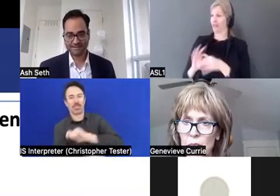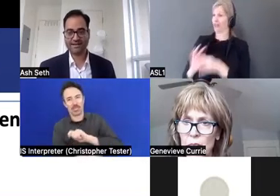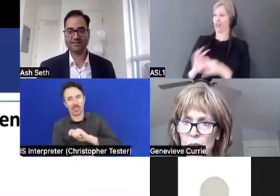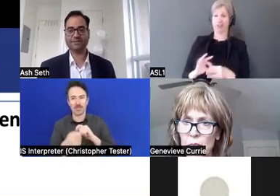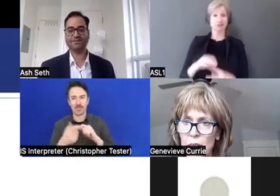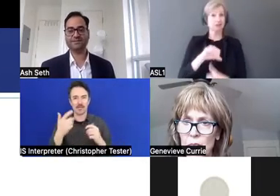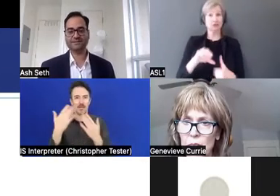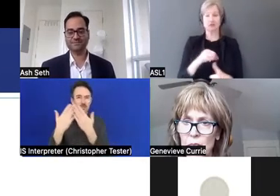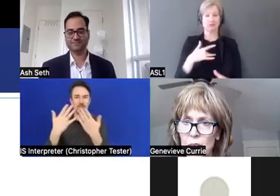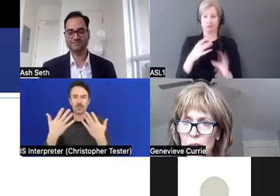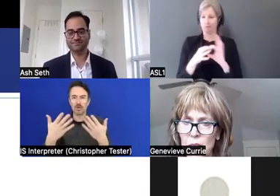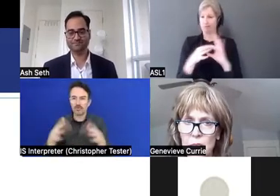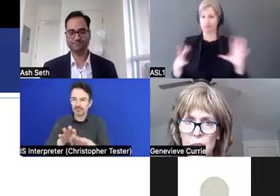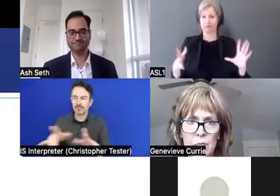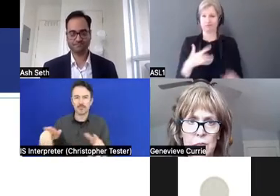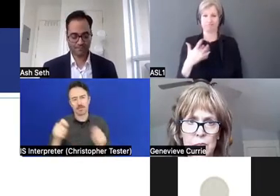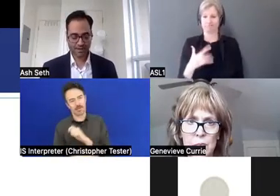Next slide, please.